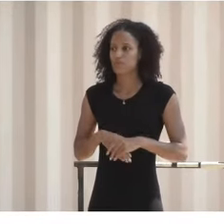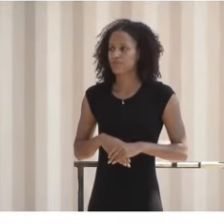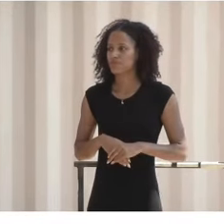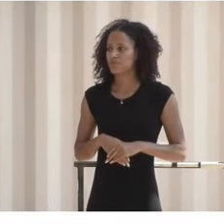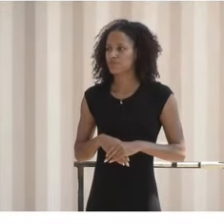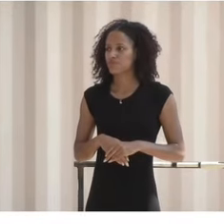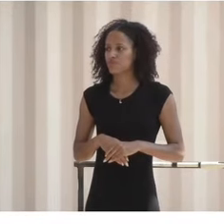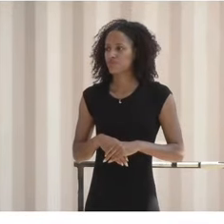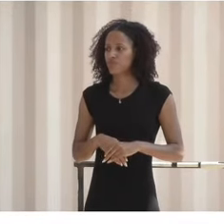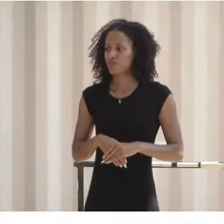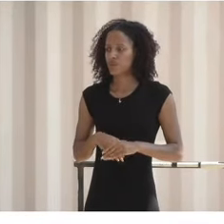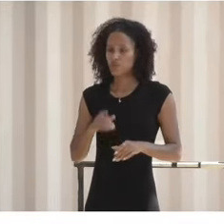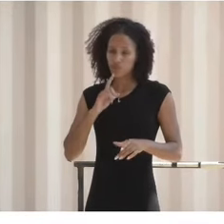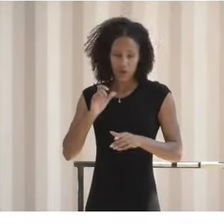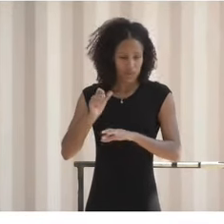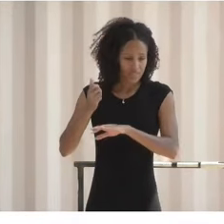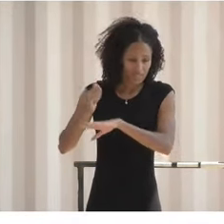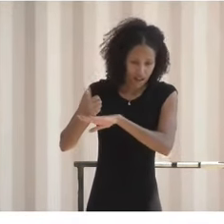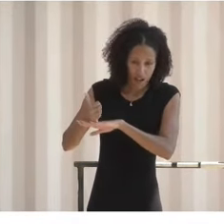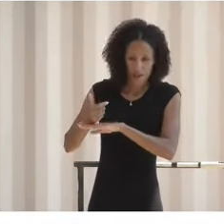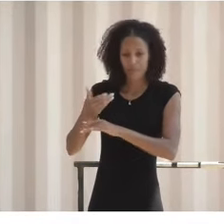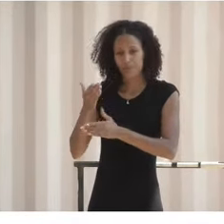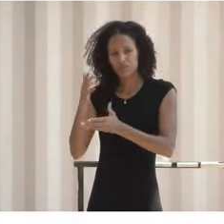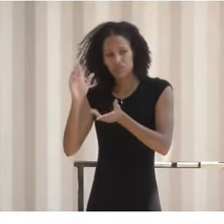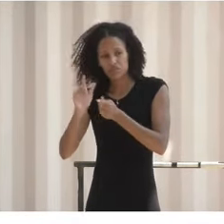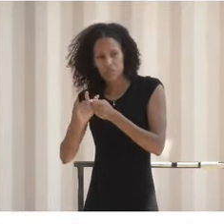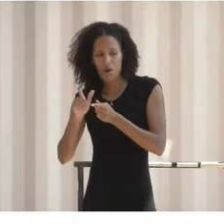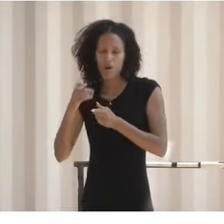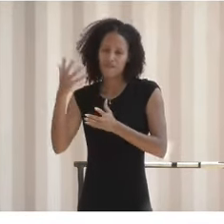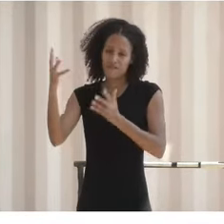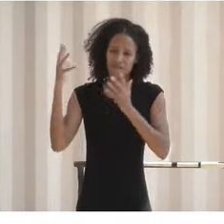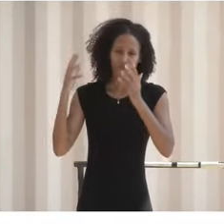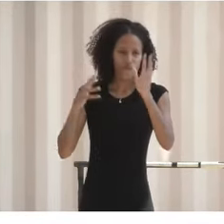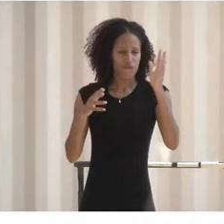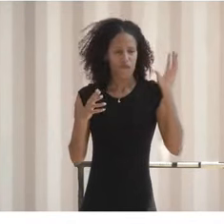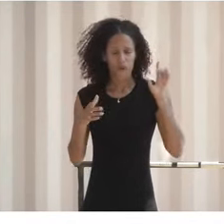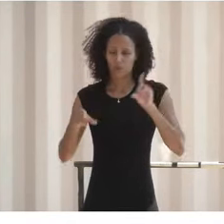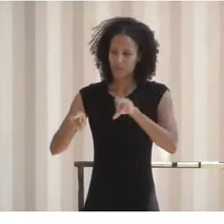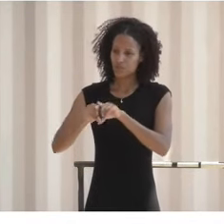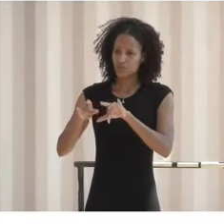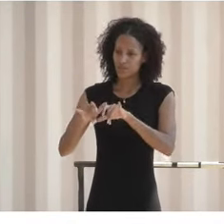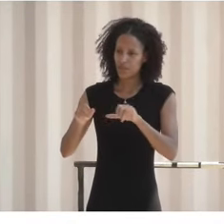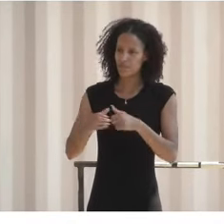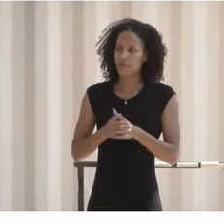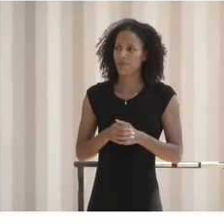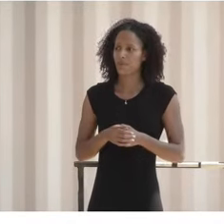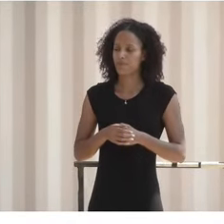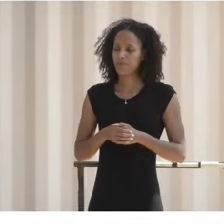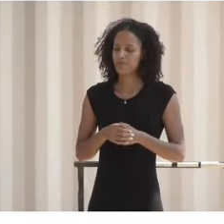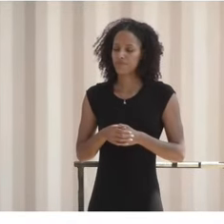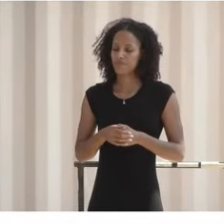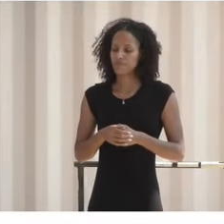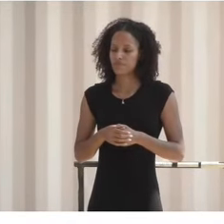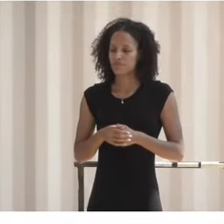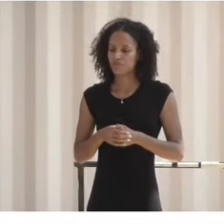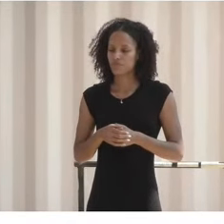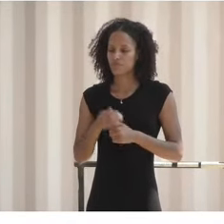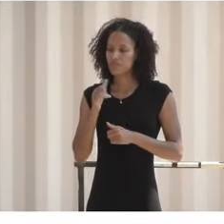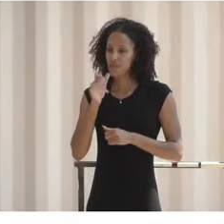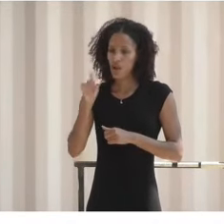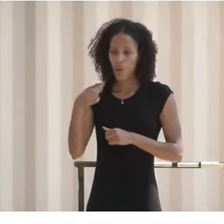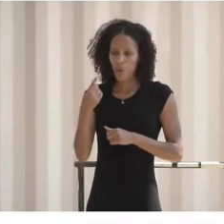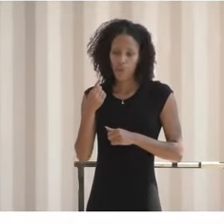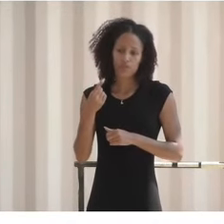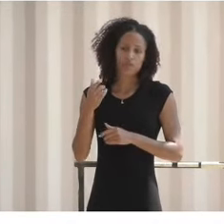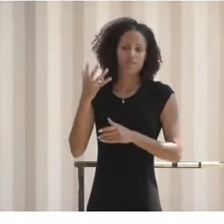to small urban forests, rebalancing tree equity and reducing urban heat island effect. And it's not just urban